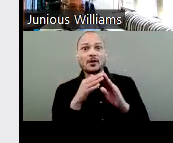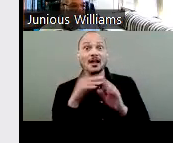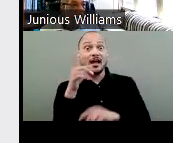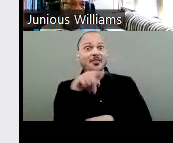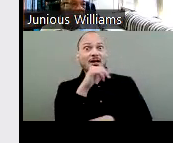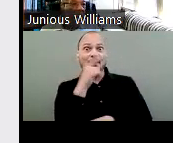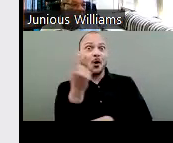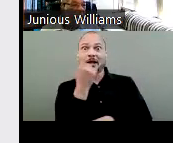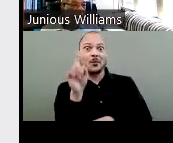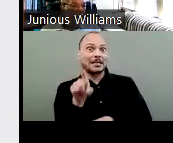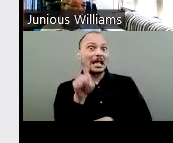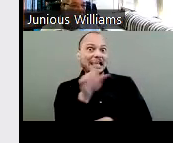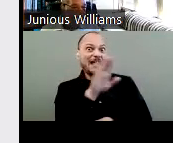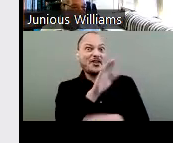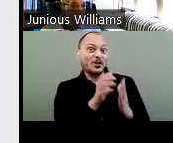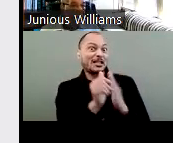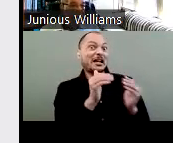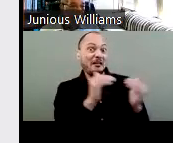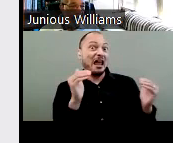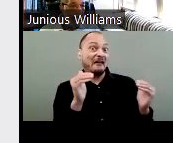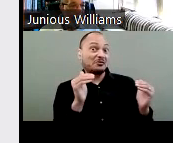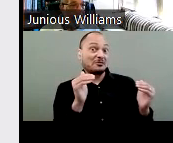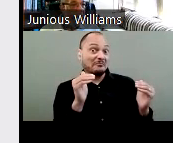only ones who need their skill levels